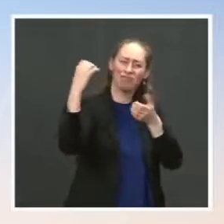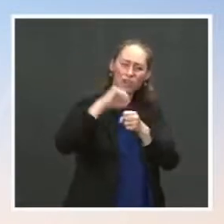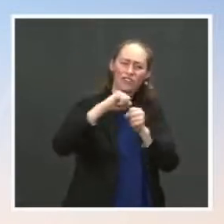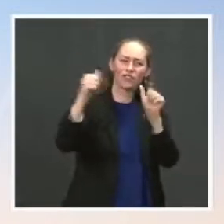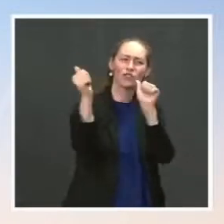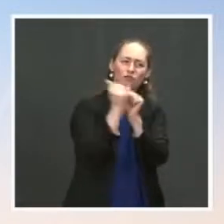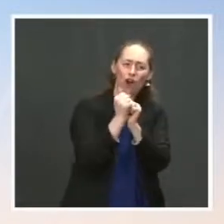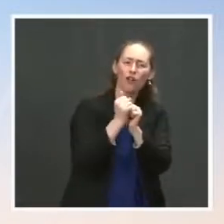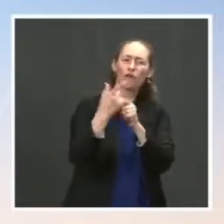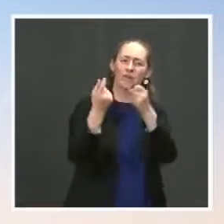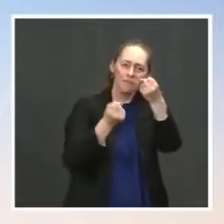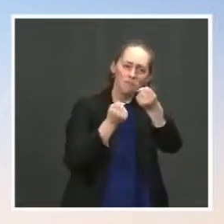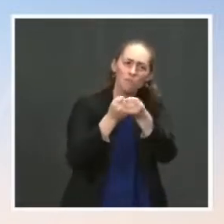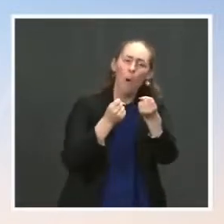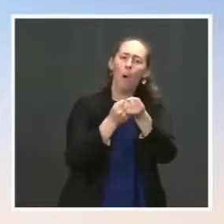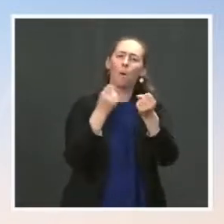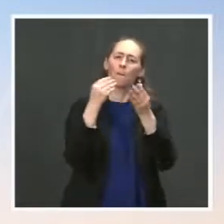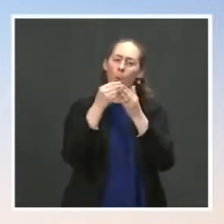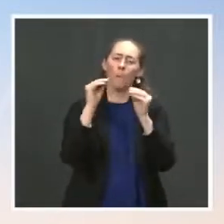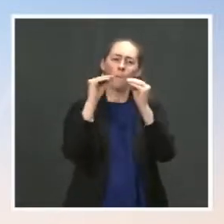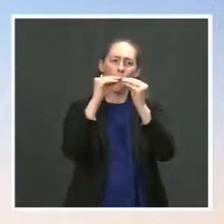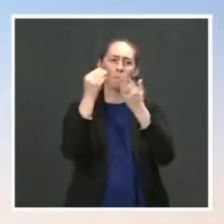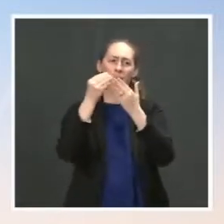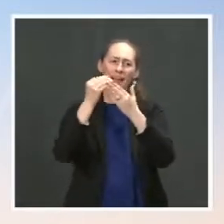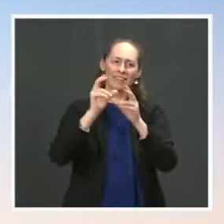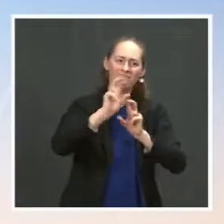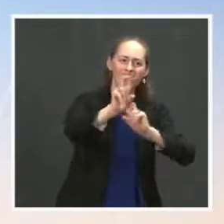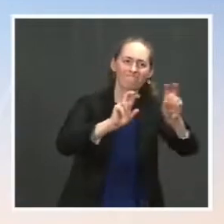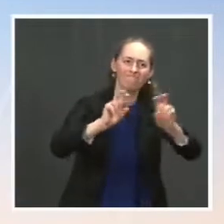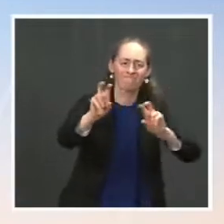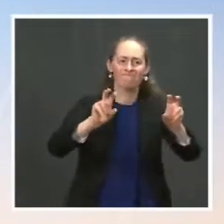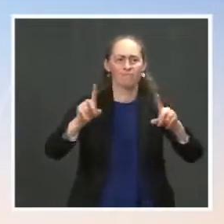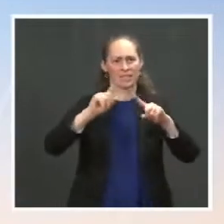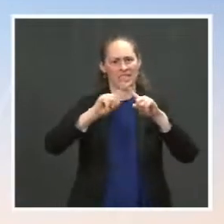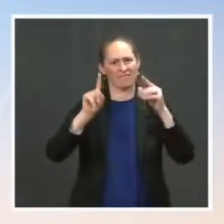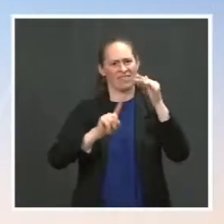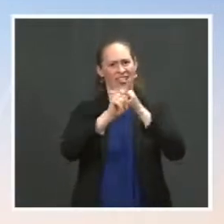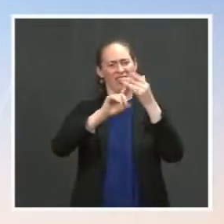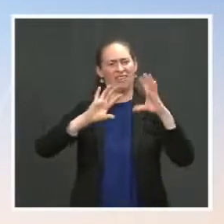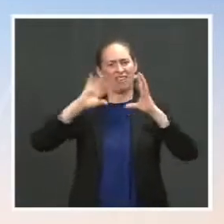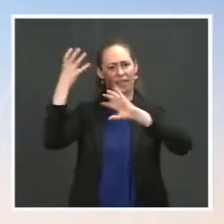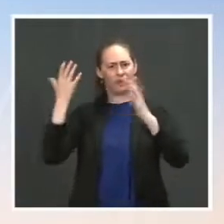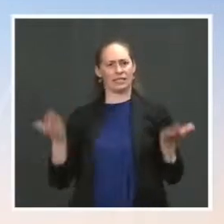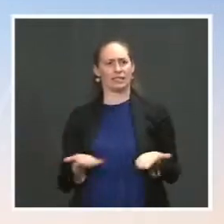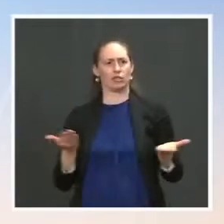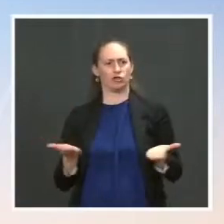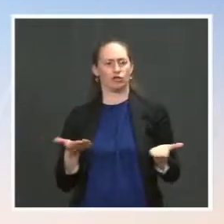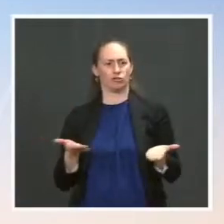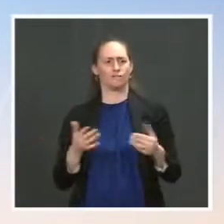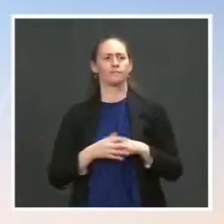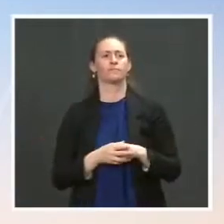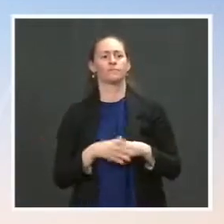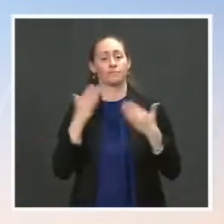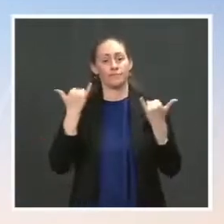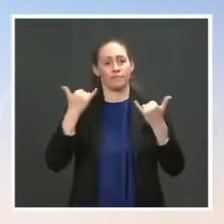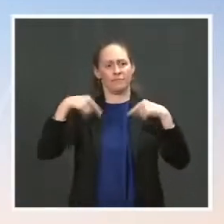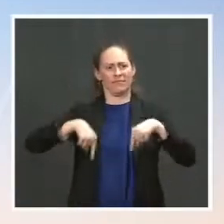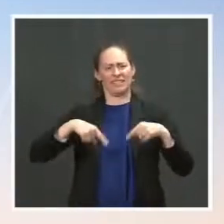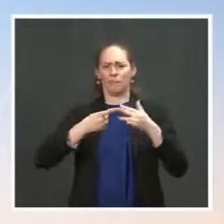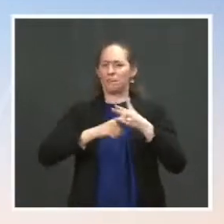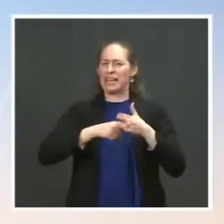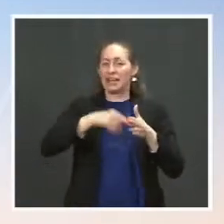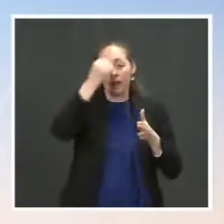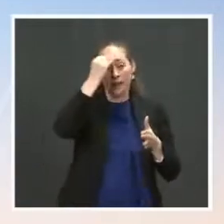support additional funding to address these various crises in our country. So I will say we're at the beginning of our process. This is the beginning of what we know is